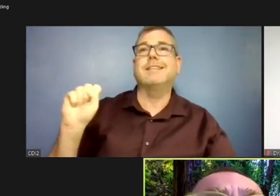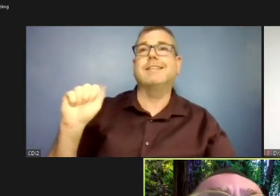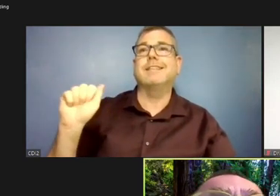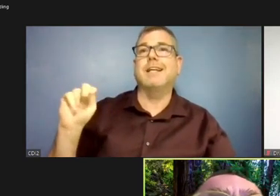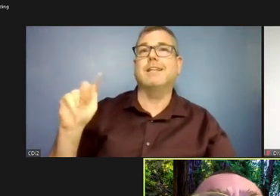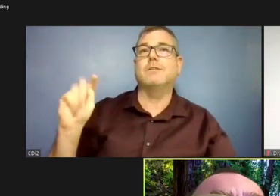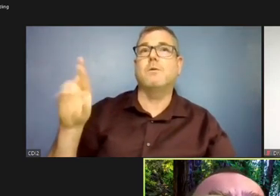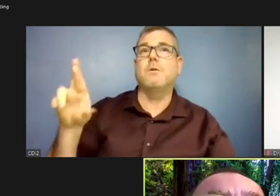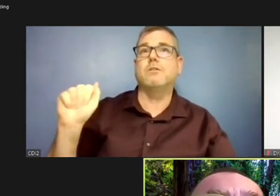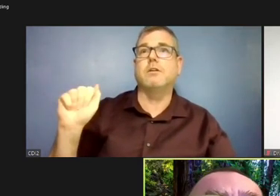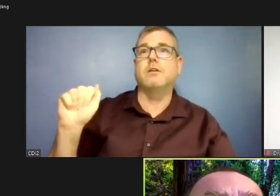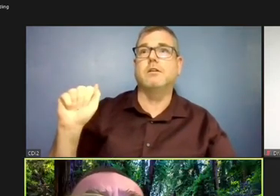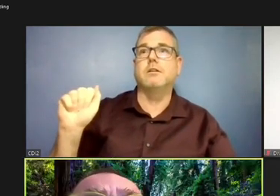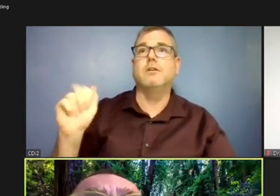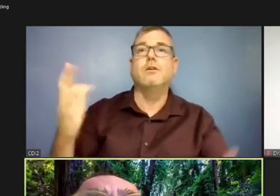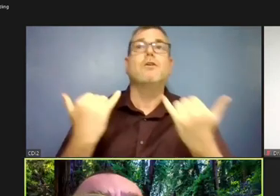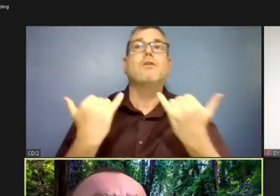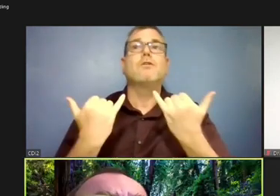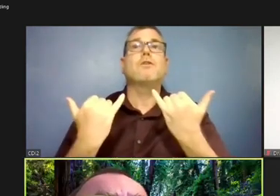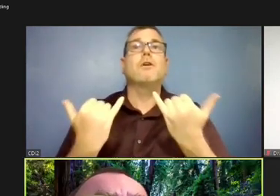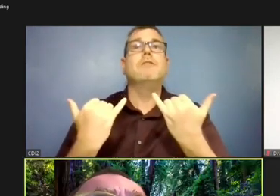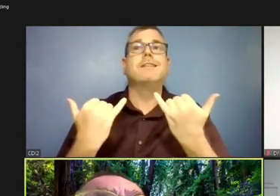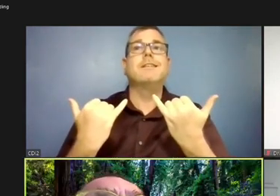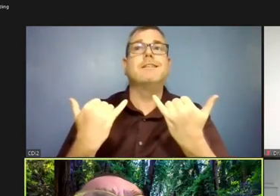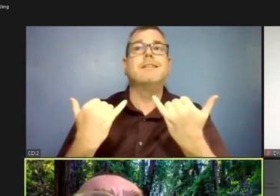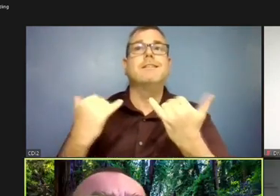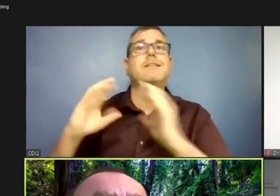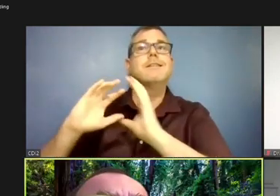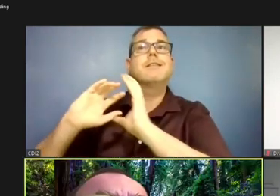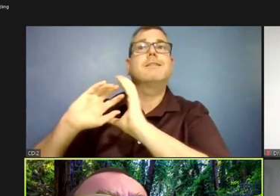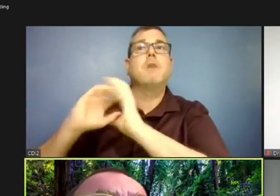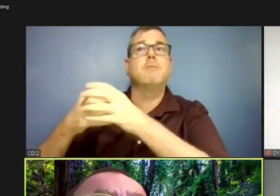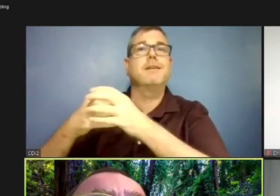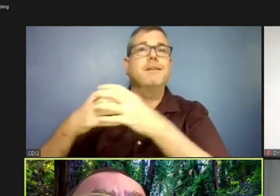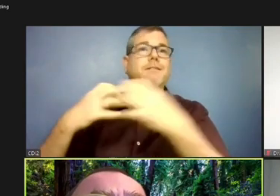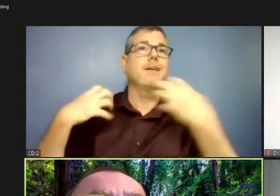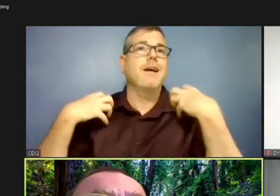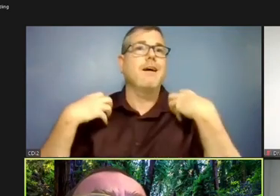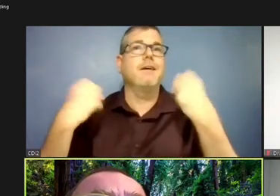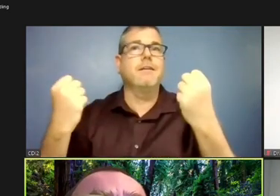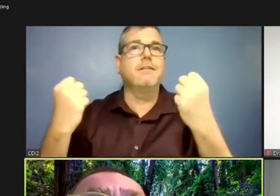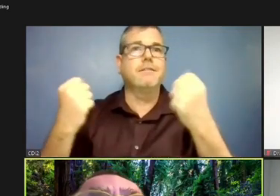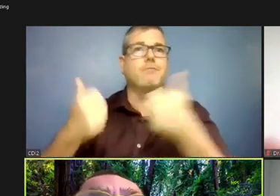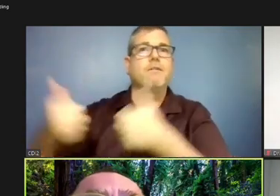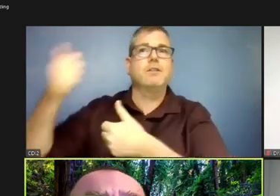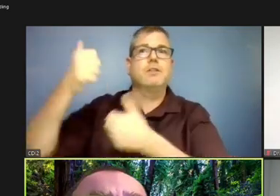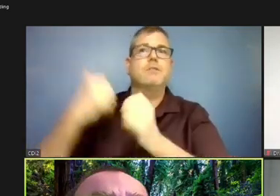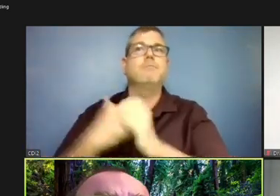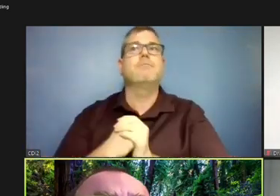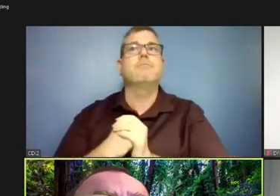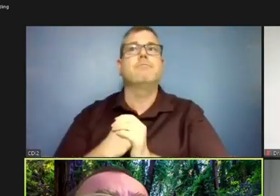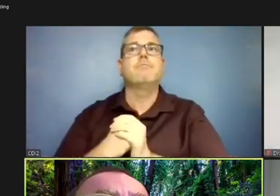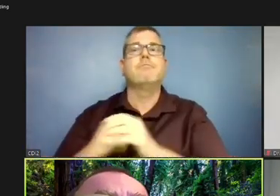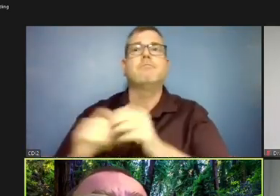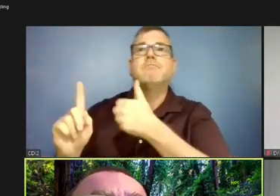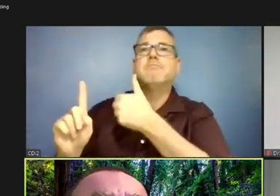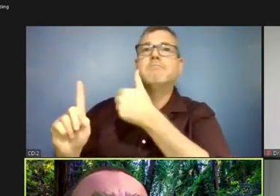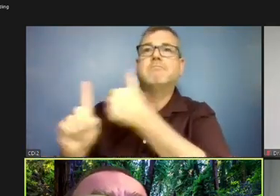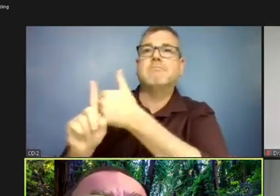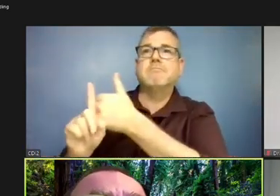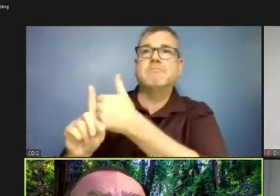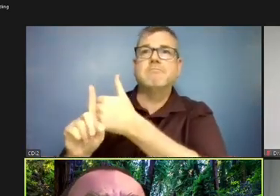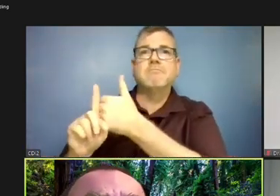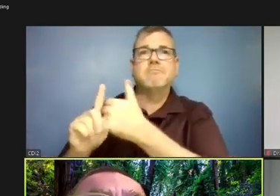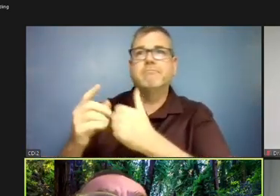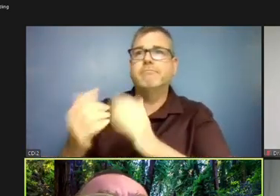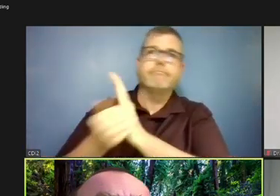officer for the county public health. Dr. Santori has skillfully guided Marin efforts to